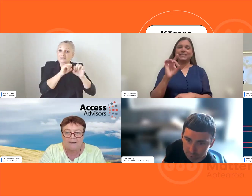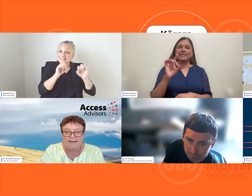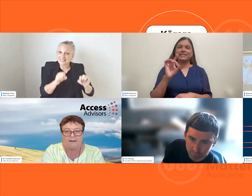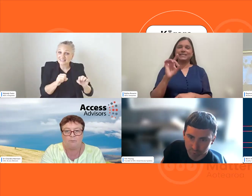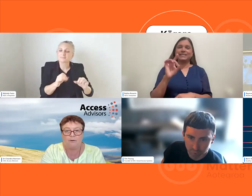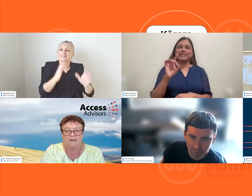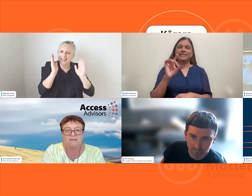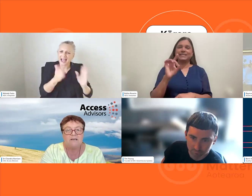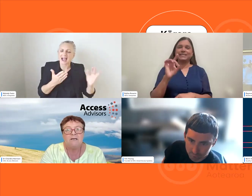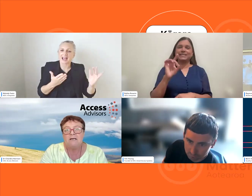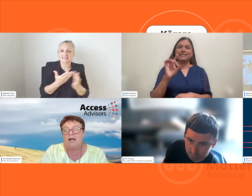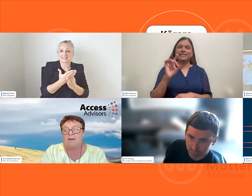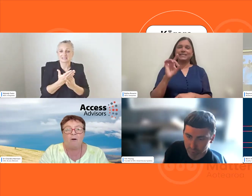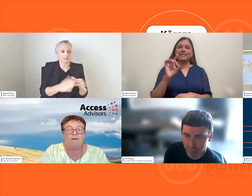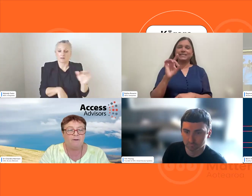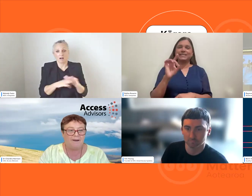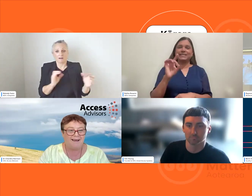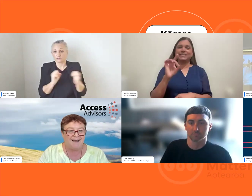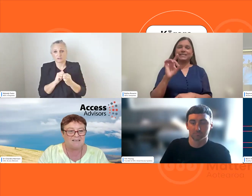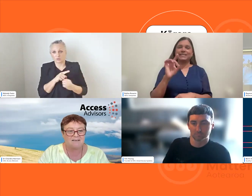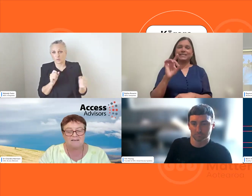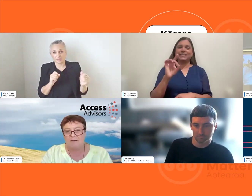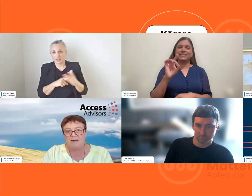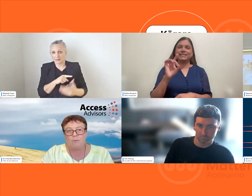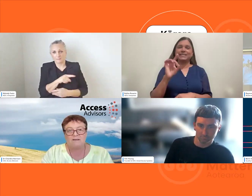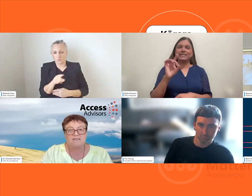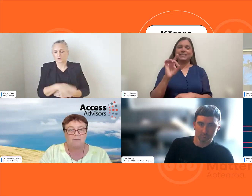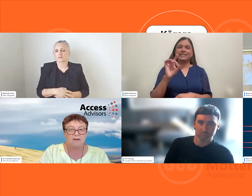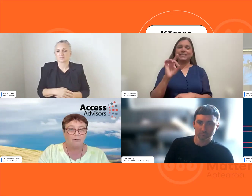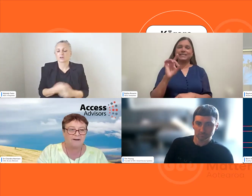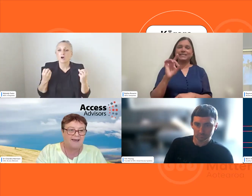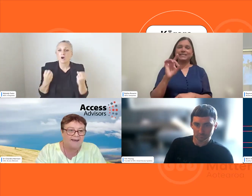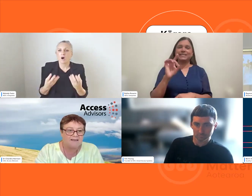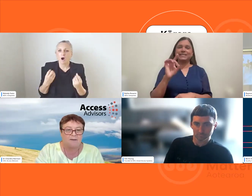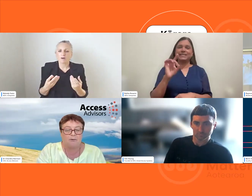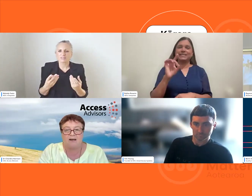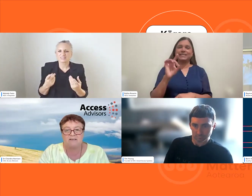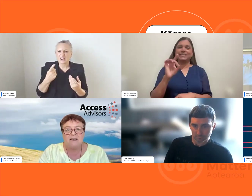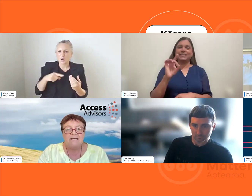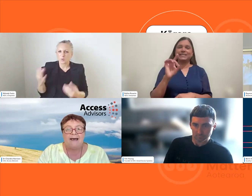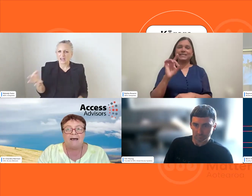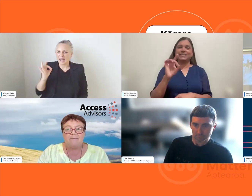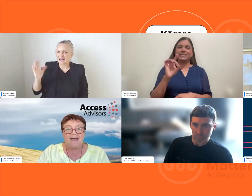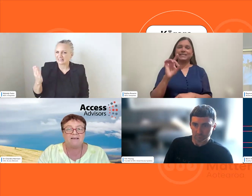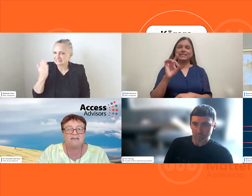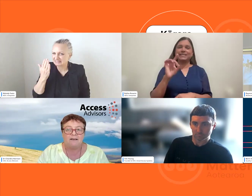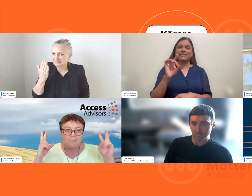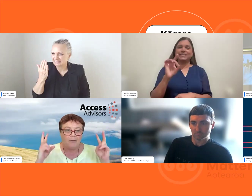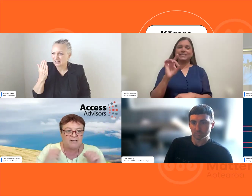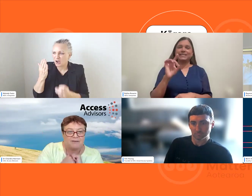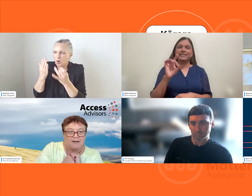It's really important. Often we're asked to come in once somebody already has a product